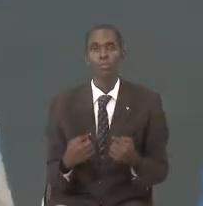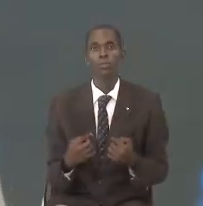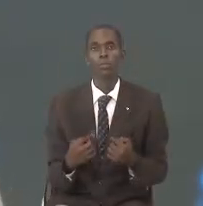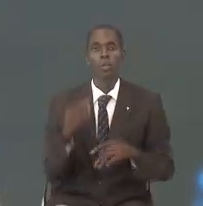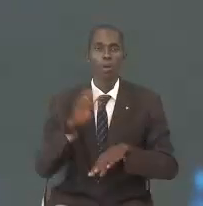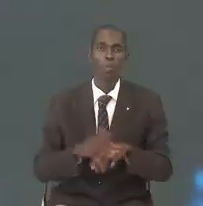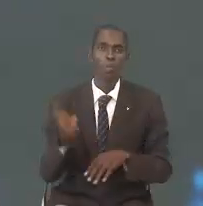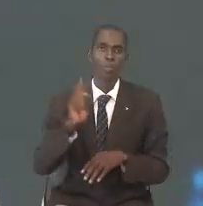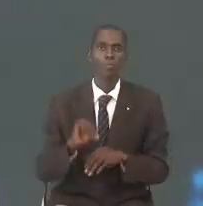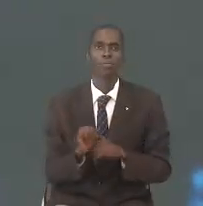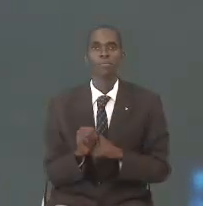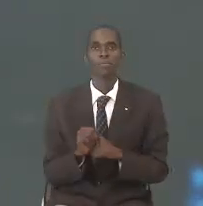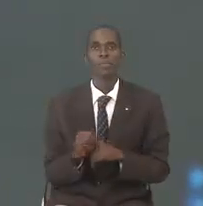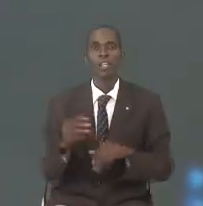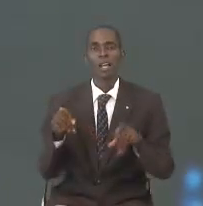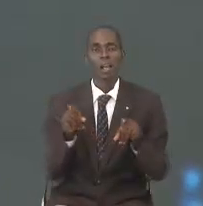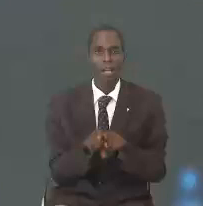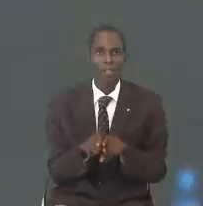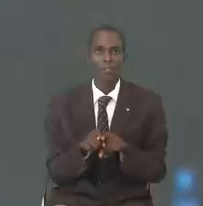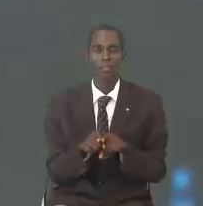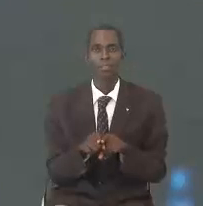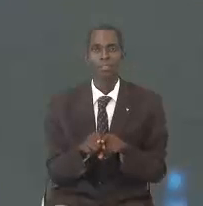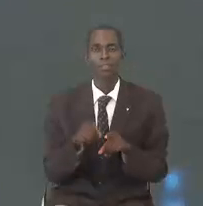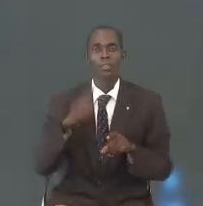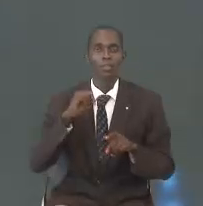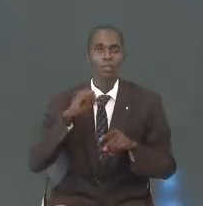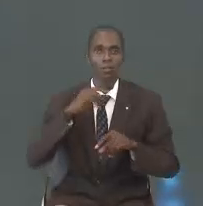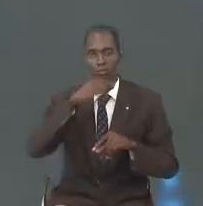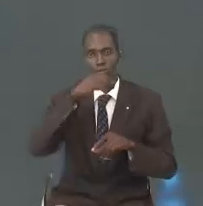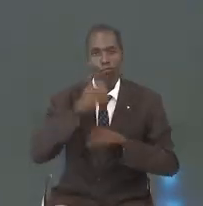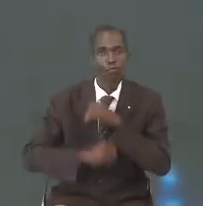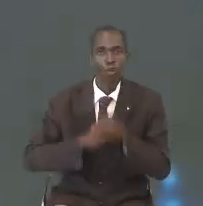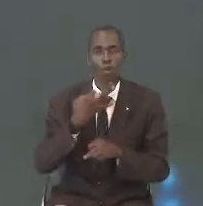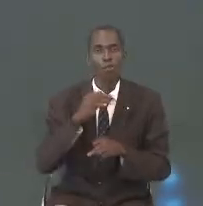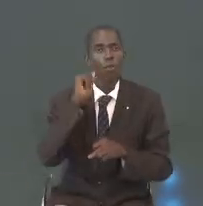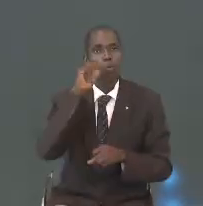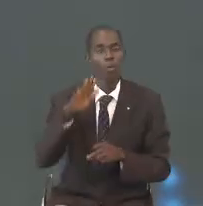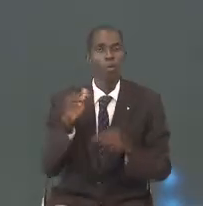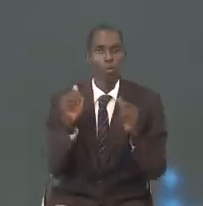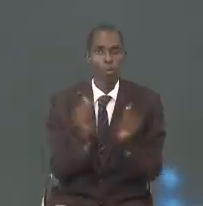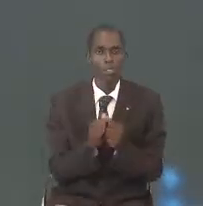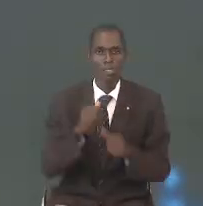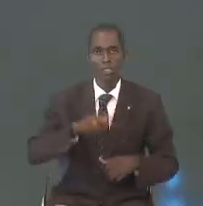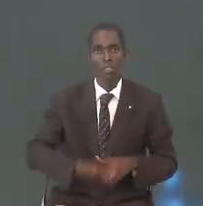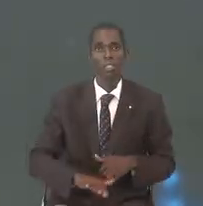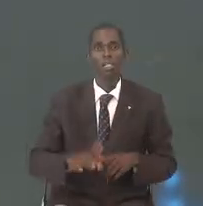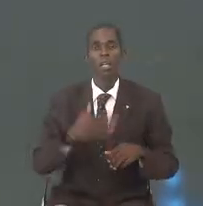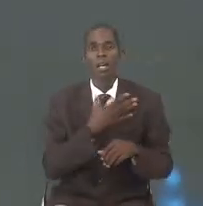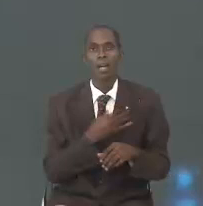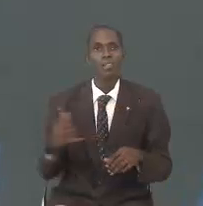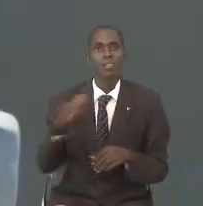upon them, as travail upon a woman with child, and they